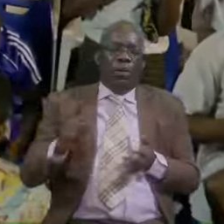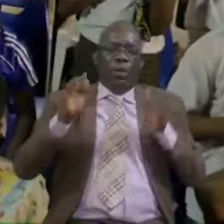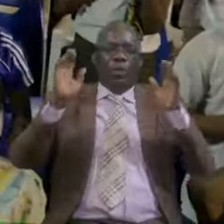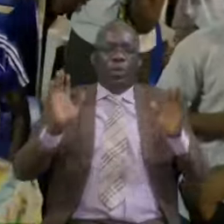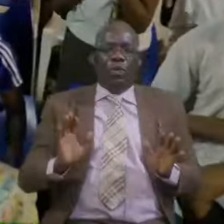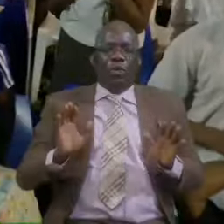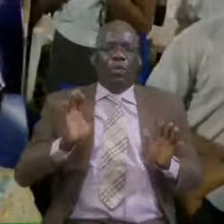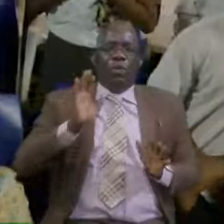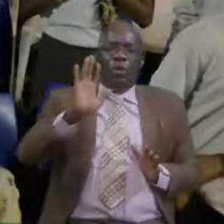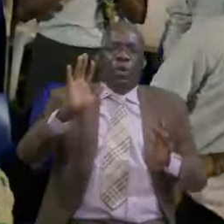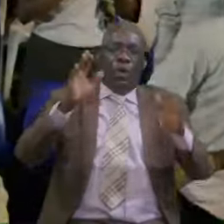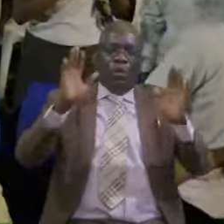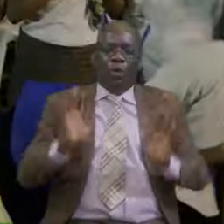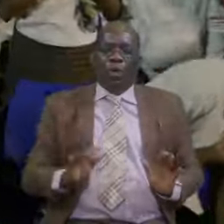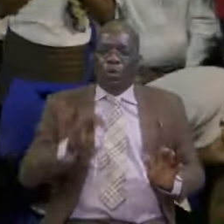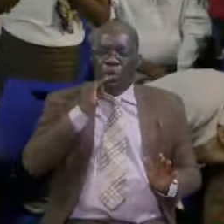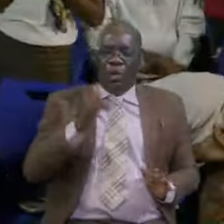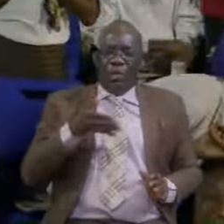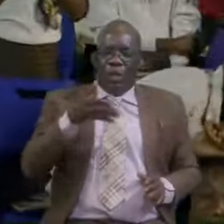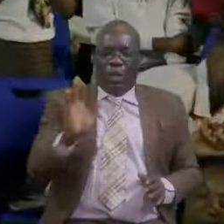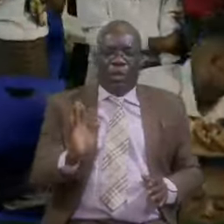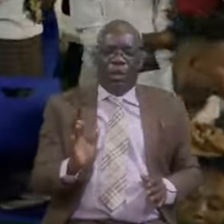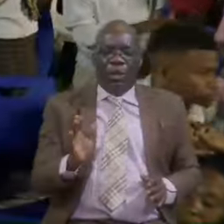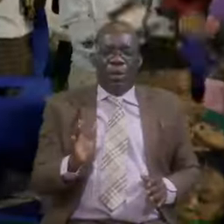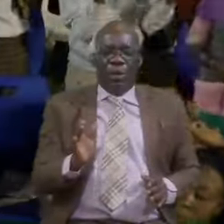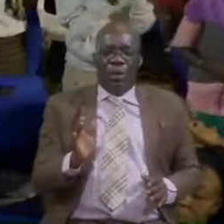your miracle is there. Check up. Check.